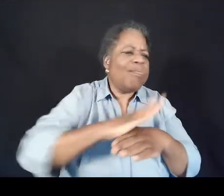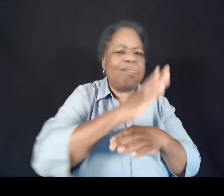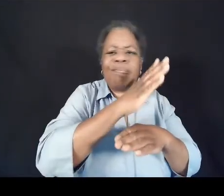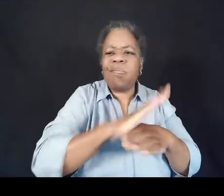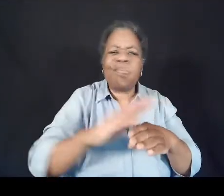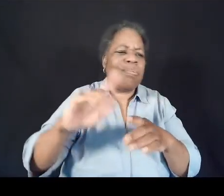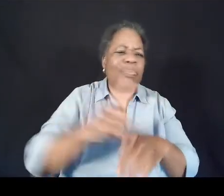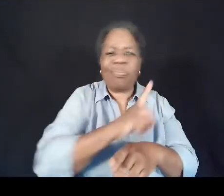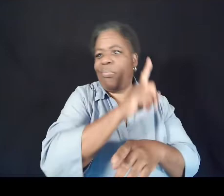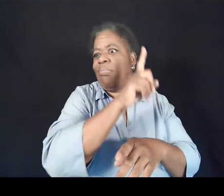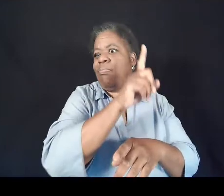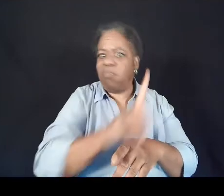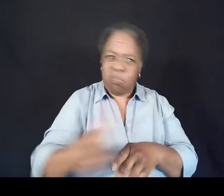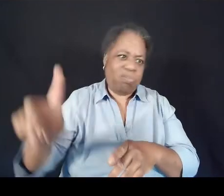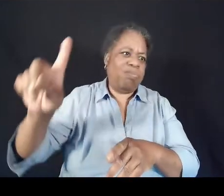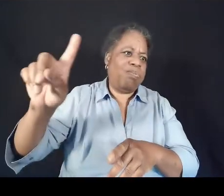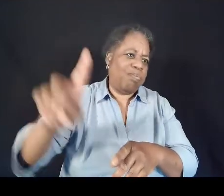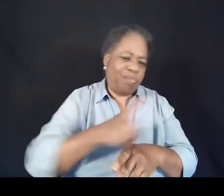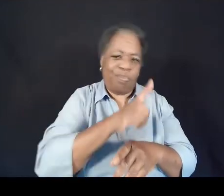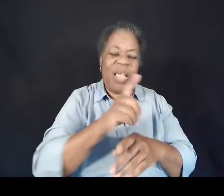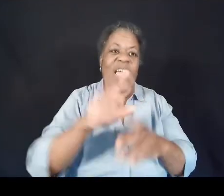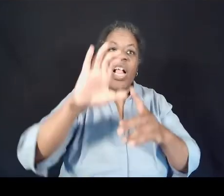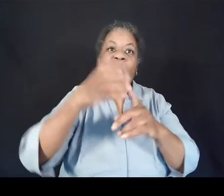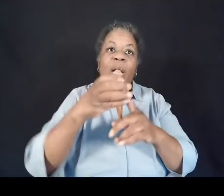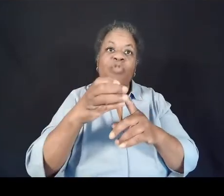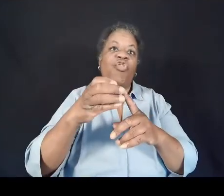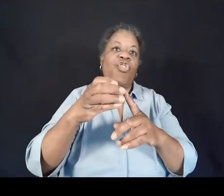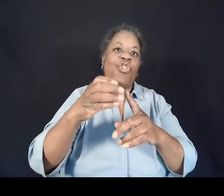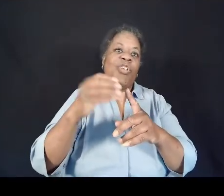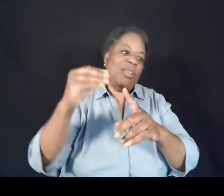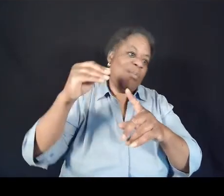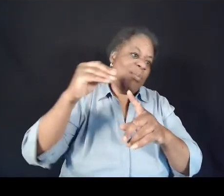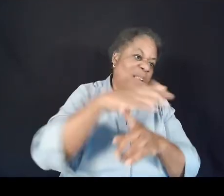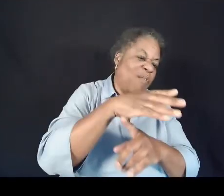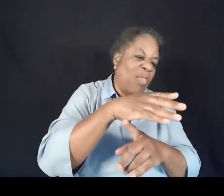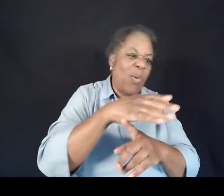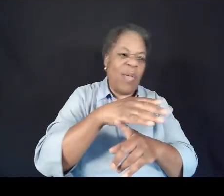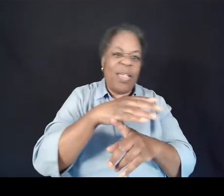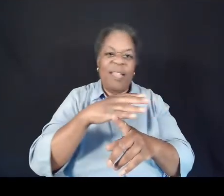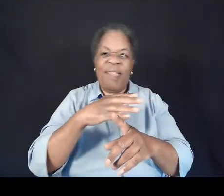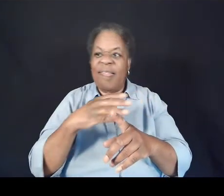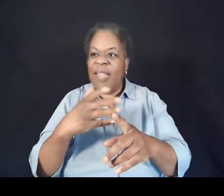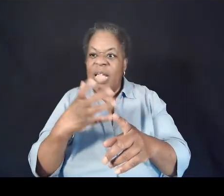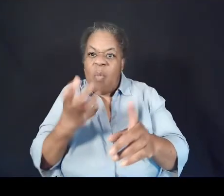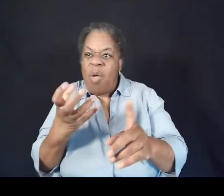by whichever way the winds of culture or our own impulses might be blowing.